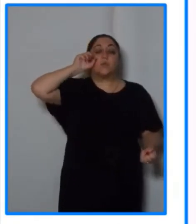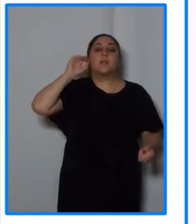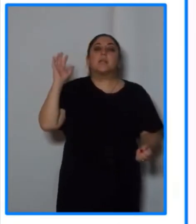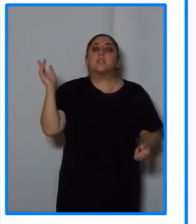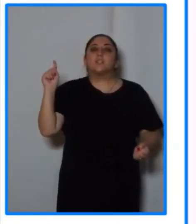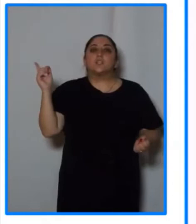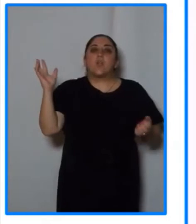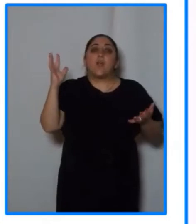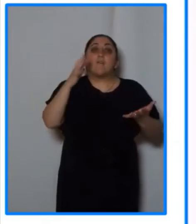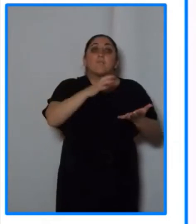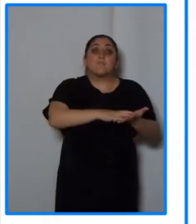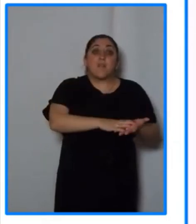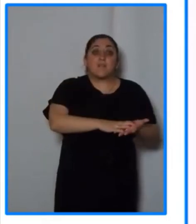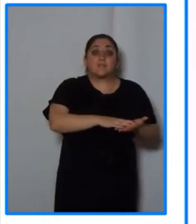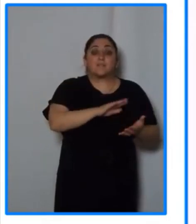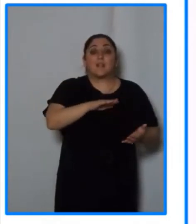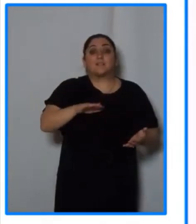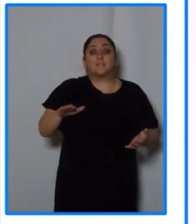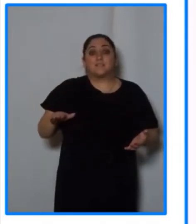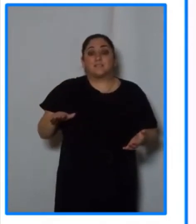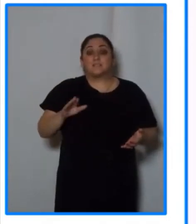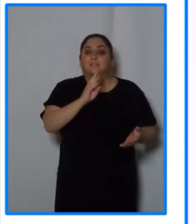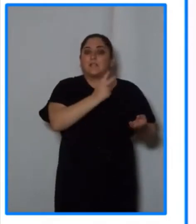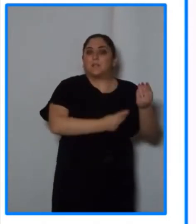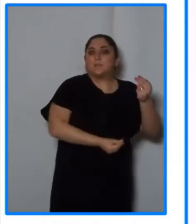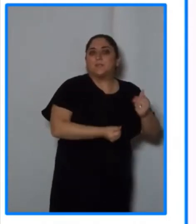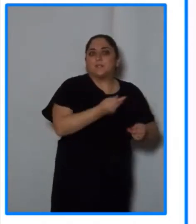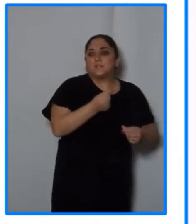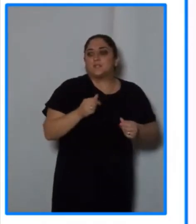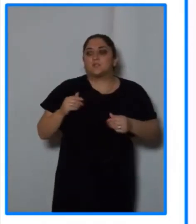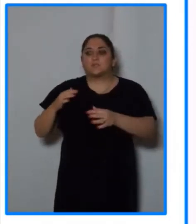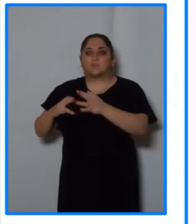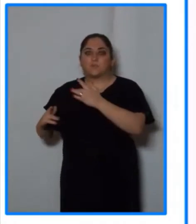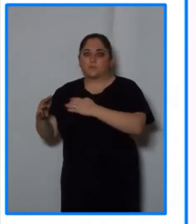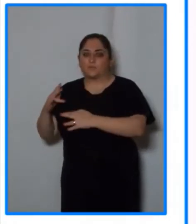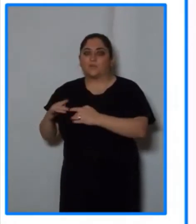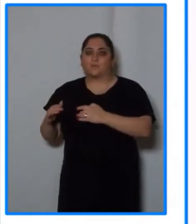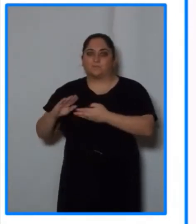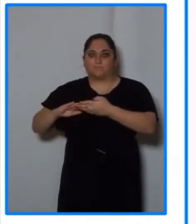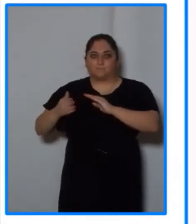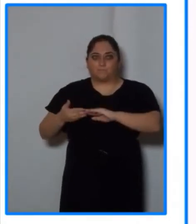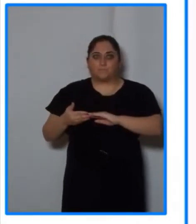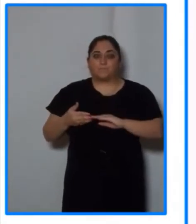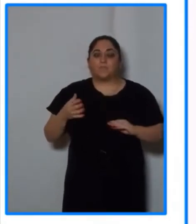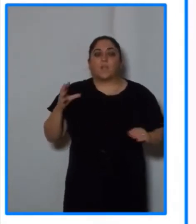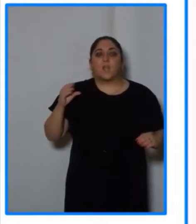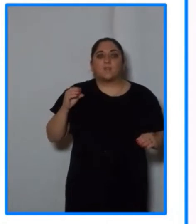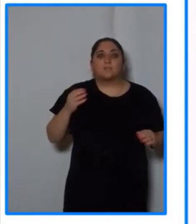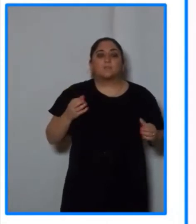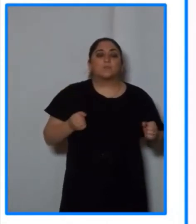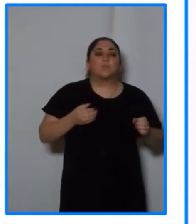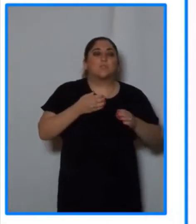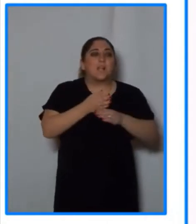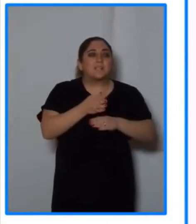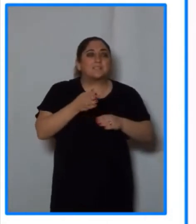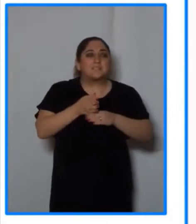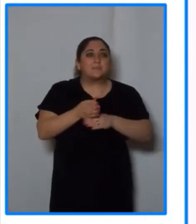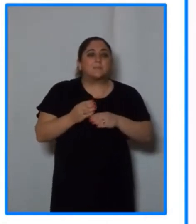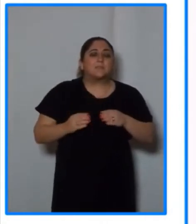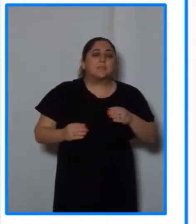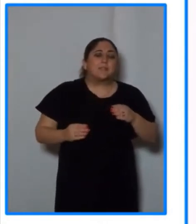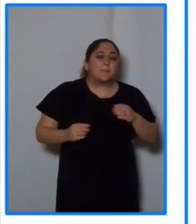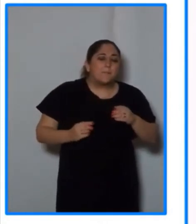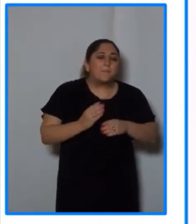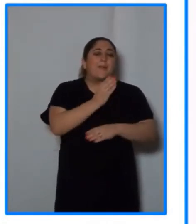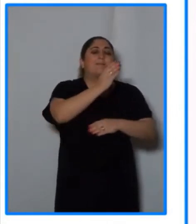well as the user impact of inclusion and set it as a priority, because often starting to work with accessibility from scratch, it